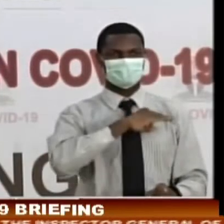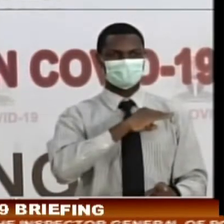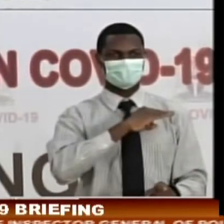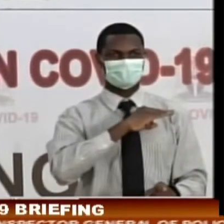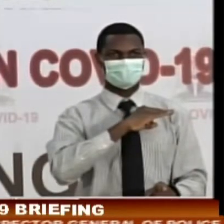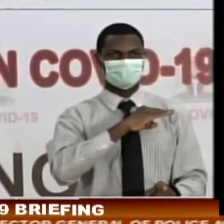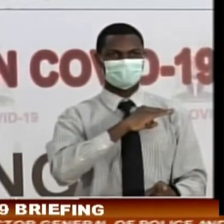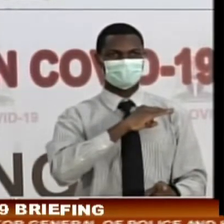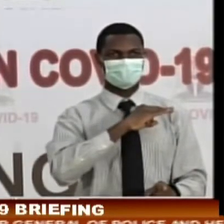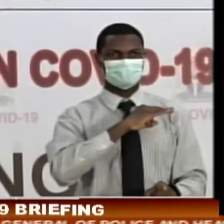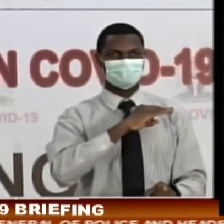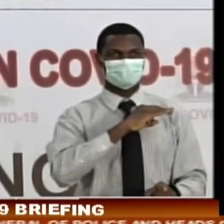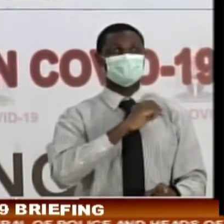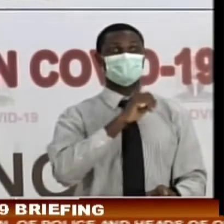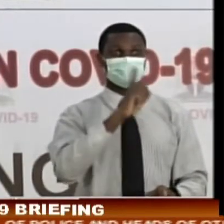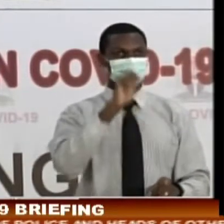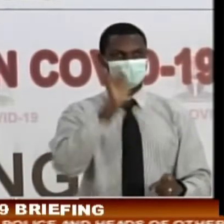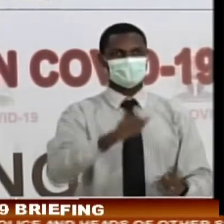is